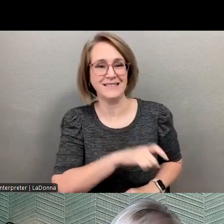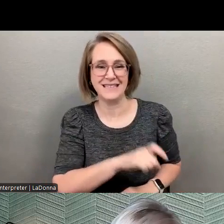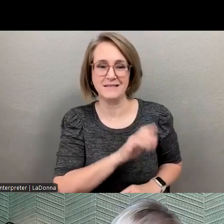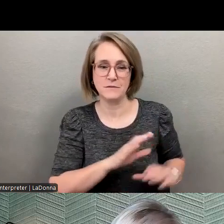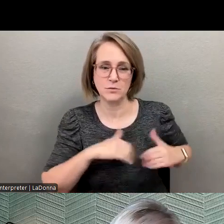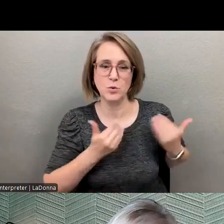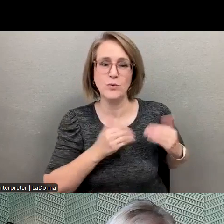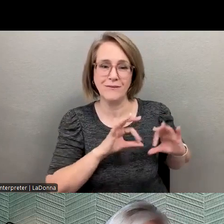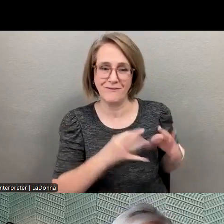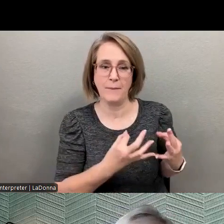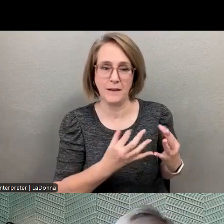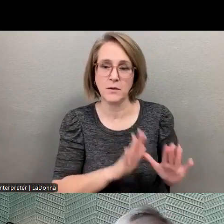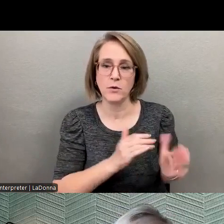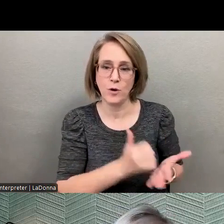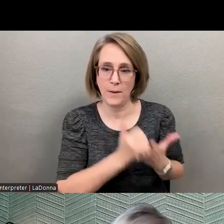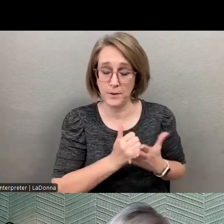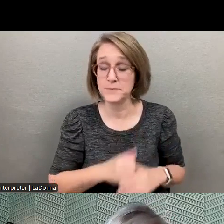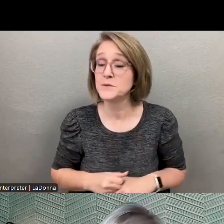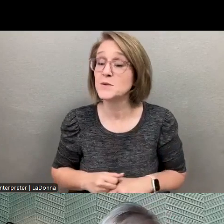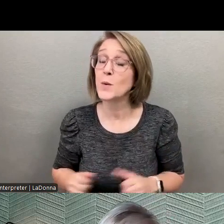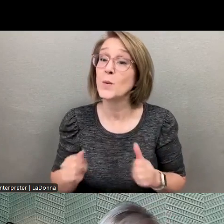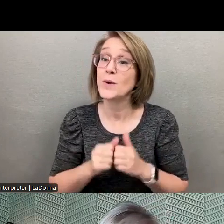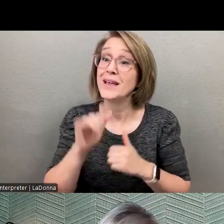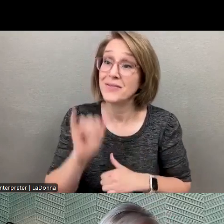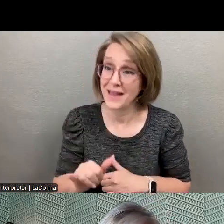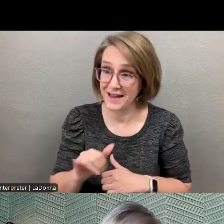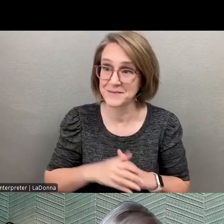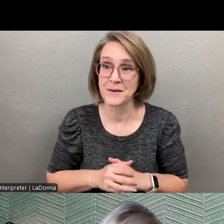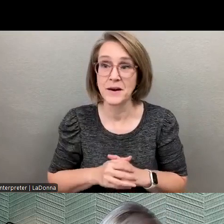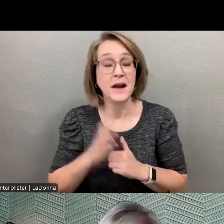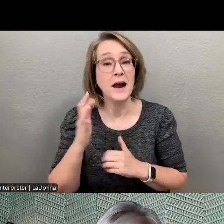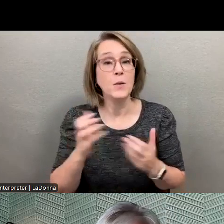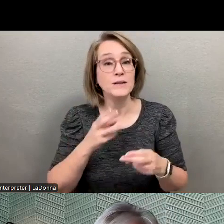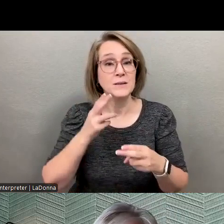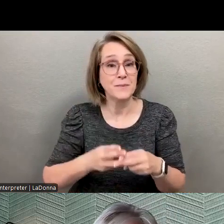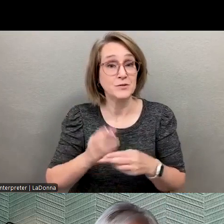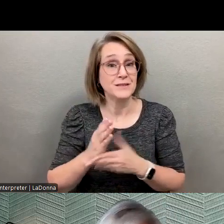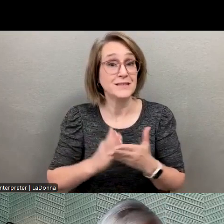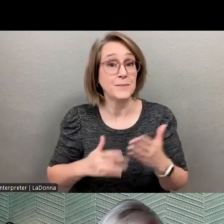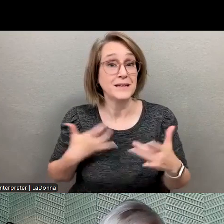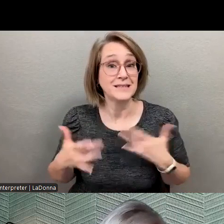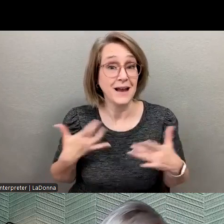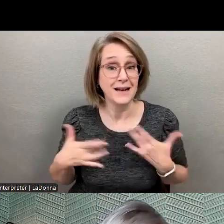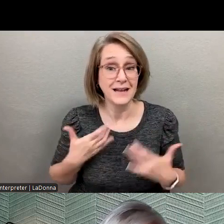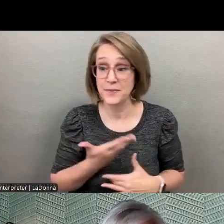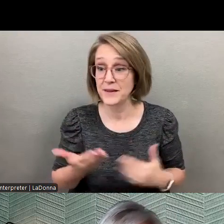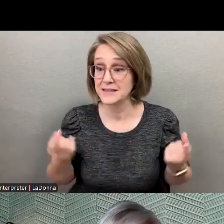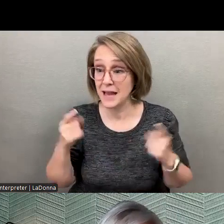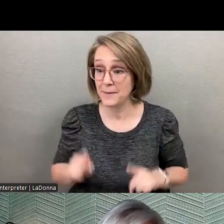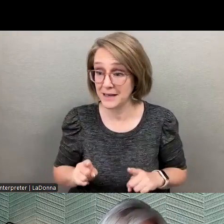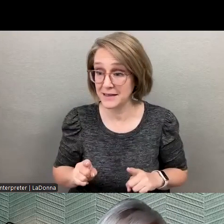youth and family. But with that, I want to really mention some exciting things that are